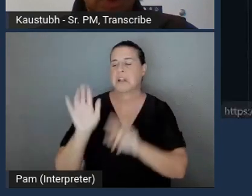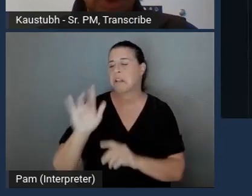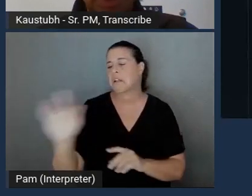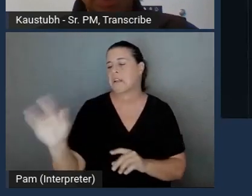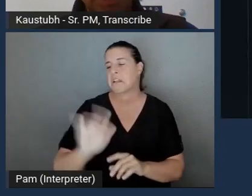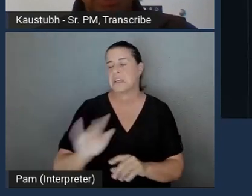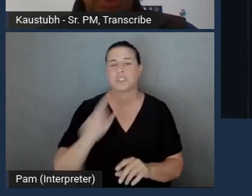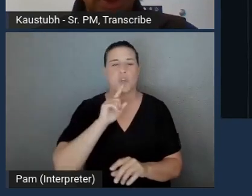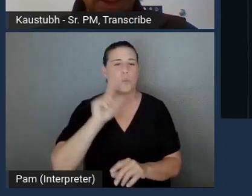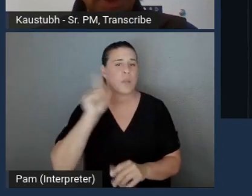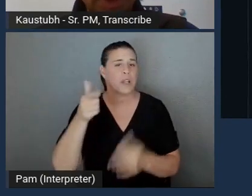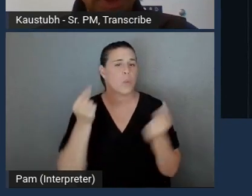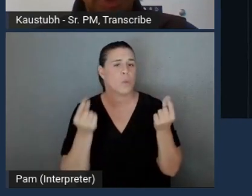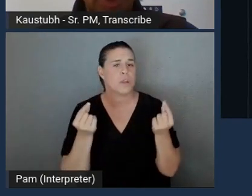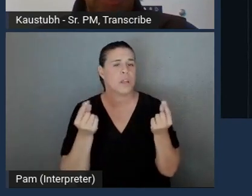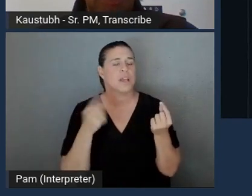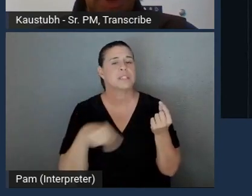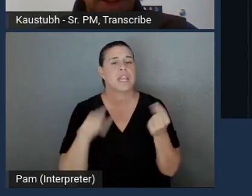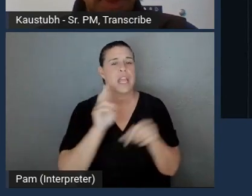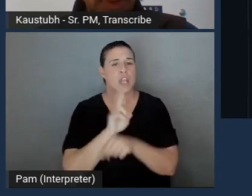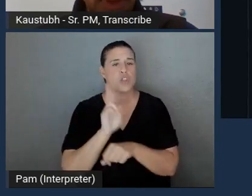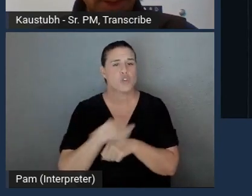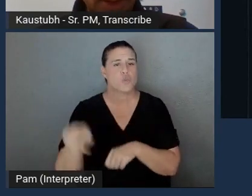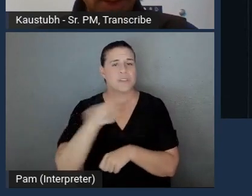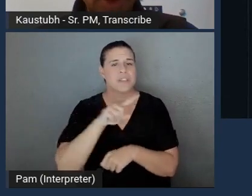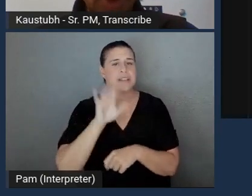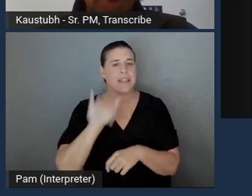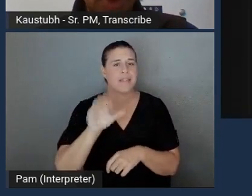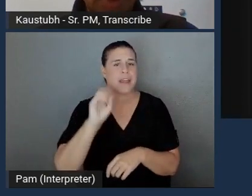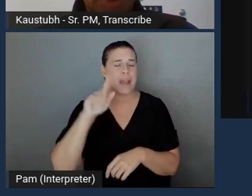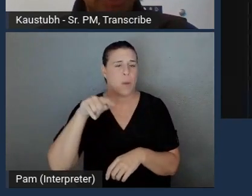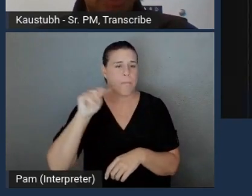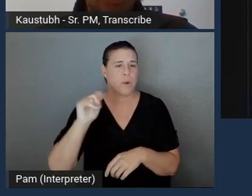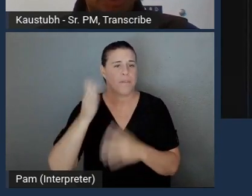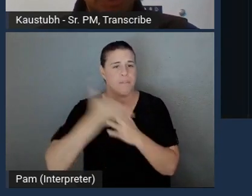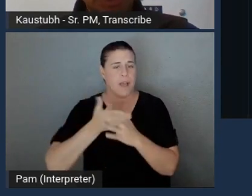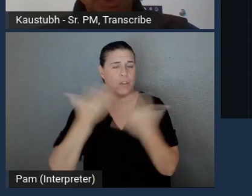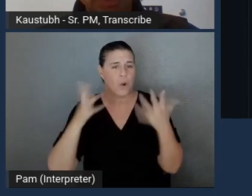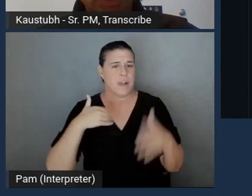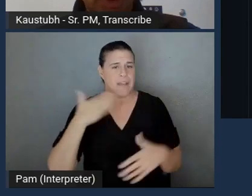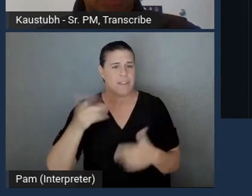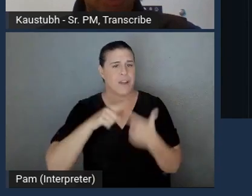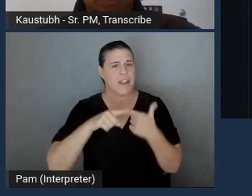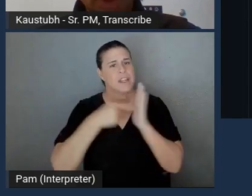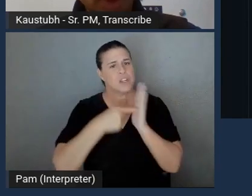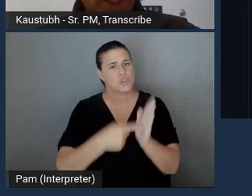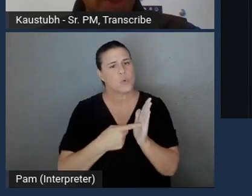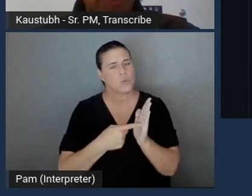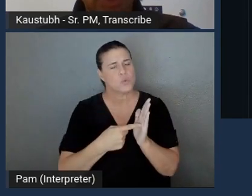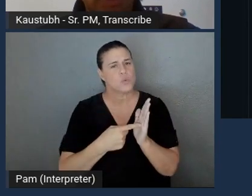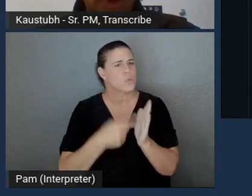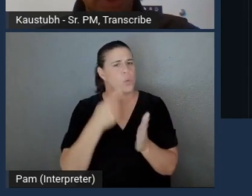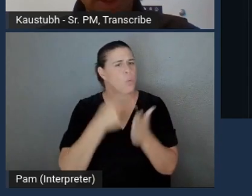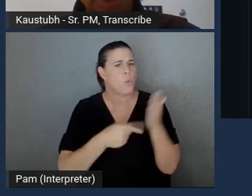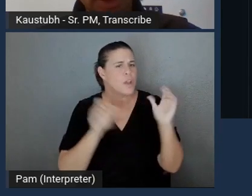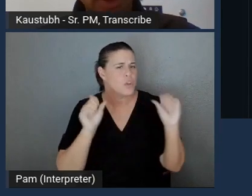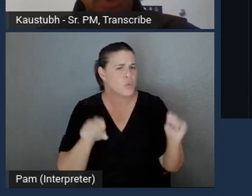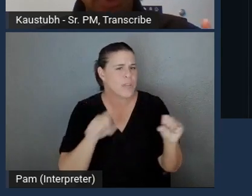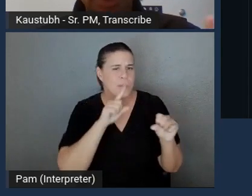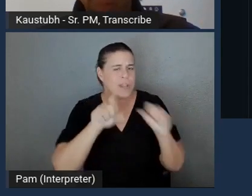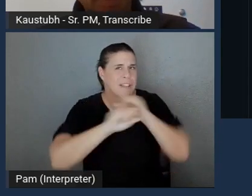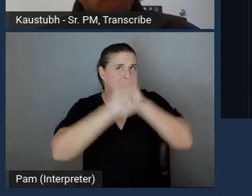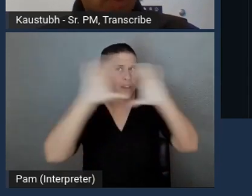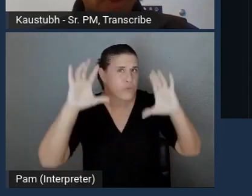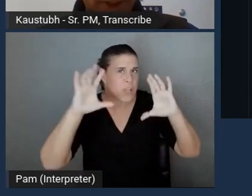essentially, what this does is it takes the JSON output file that we've created, and it sort of shows you, what you can sort of visualize in